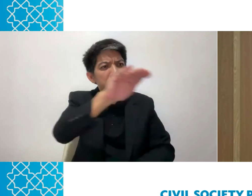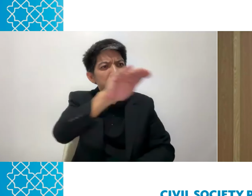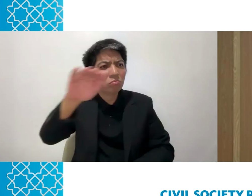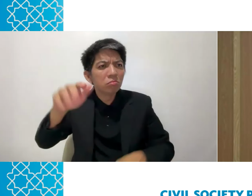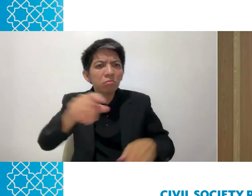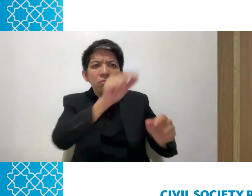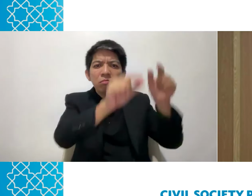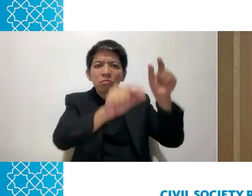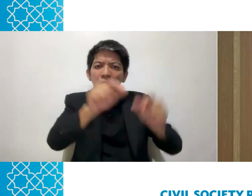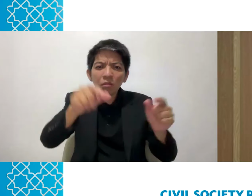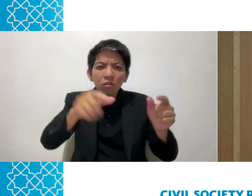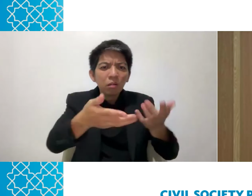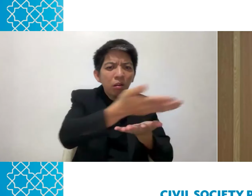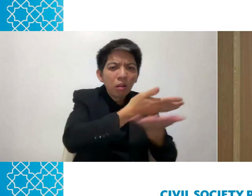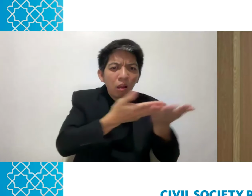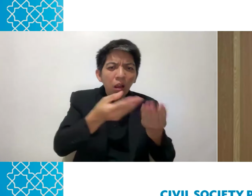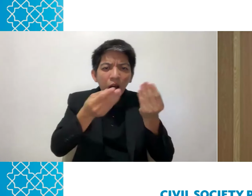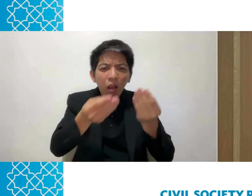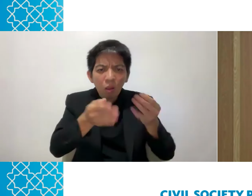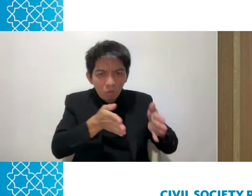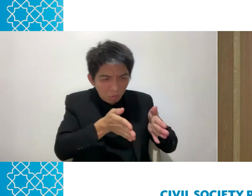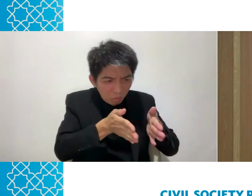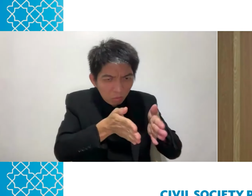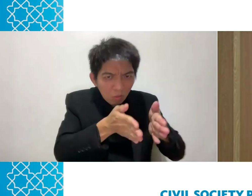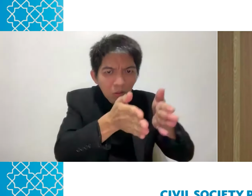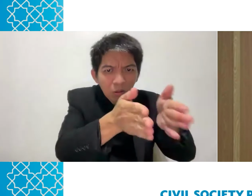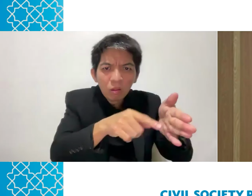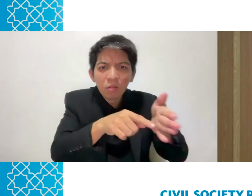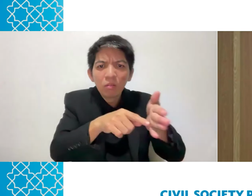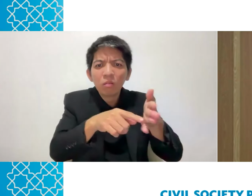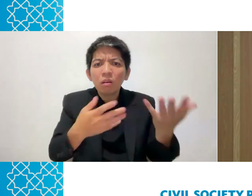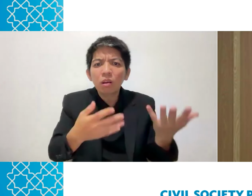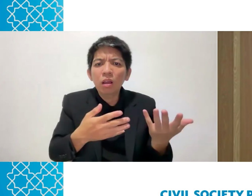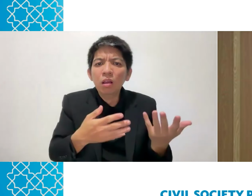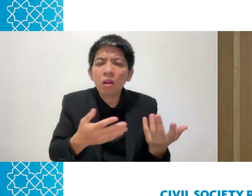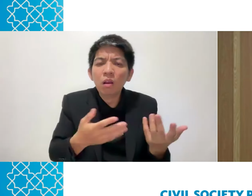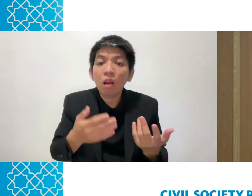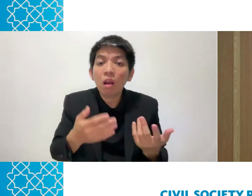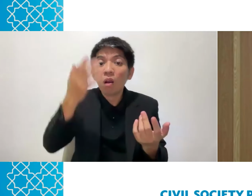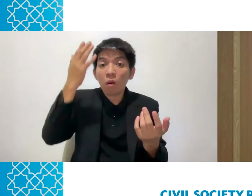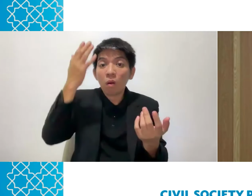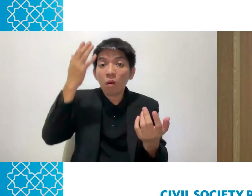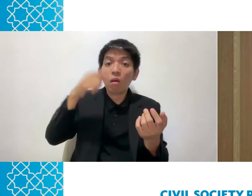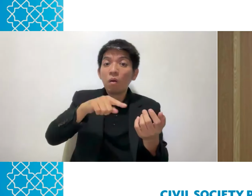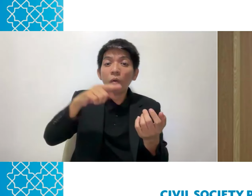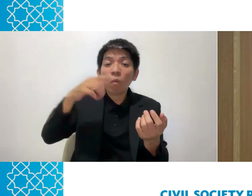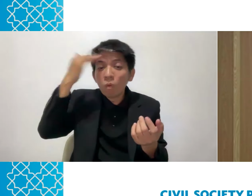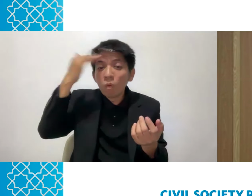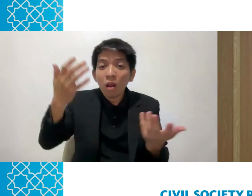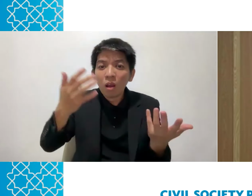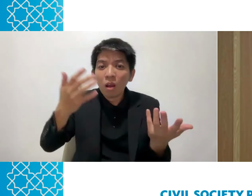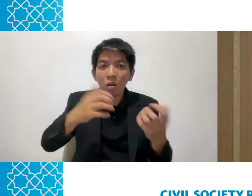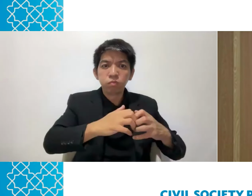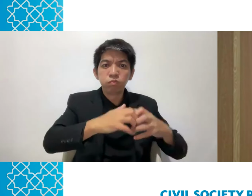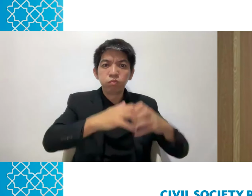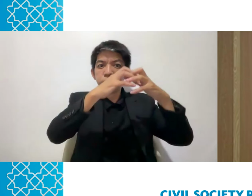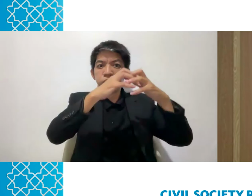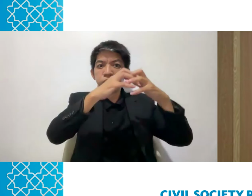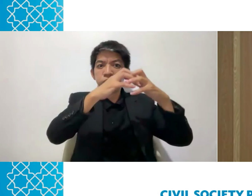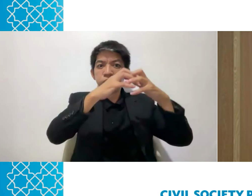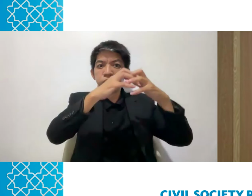also built ownership and it built trust. And through that trust and very high community support, we started with a very